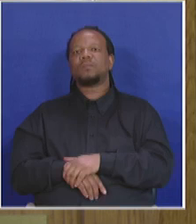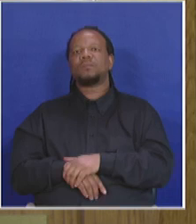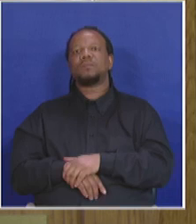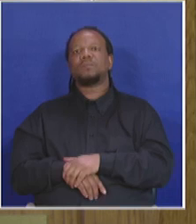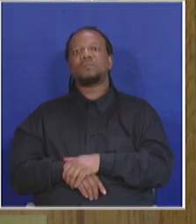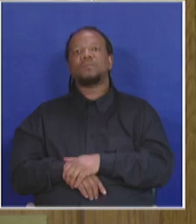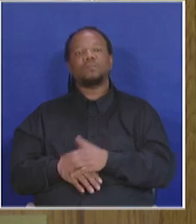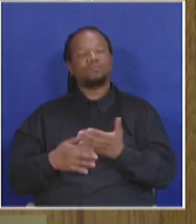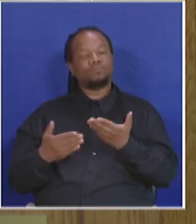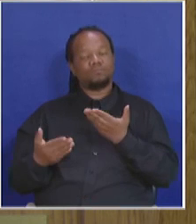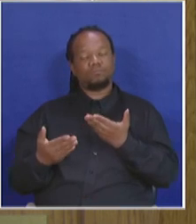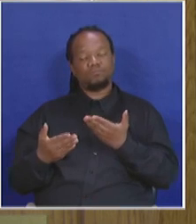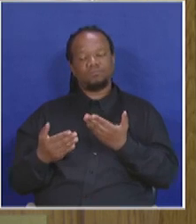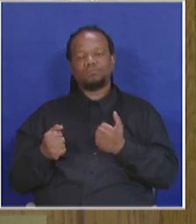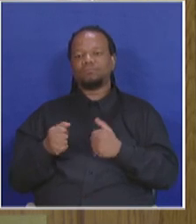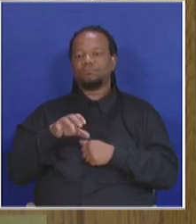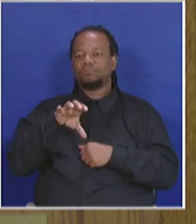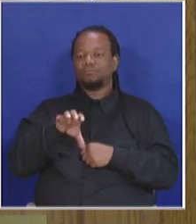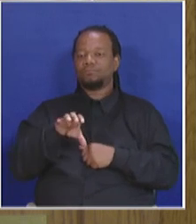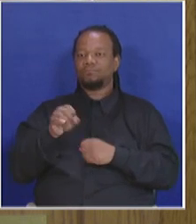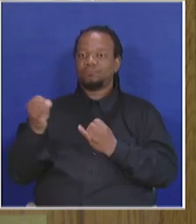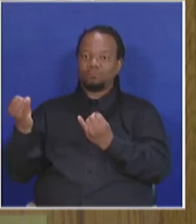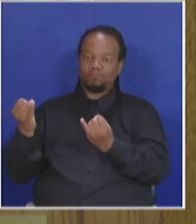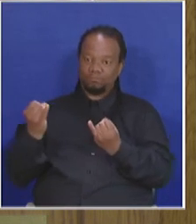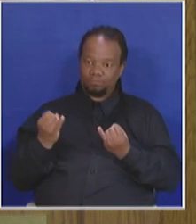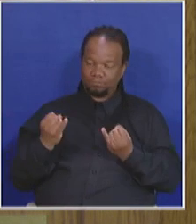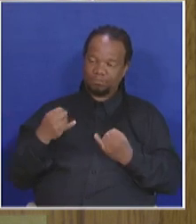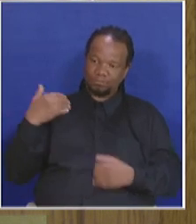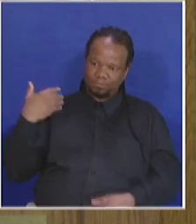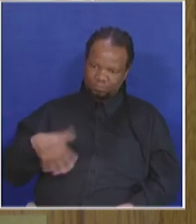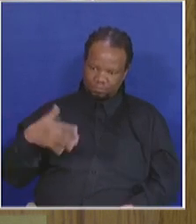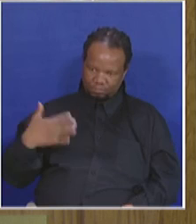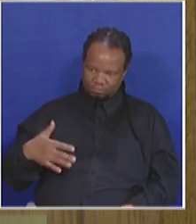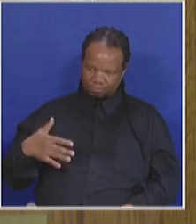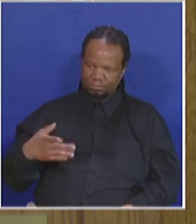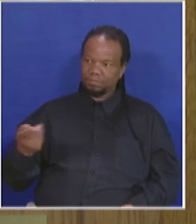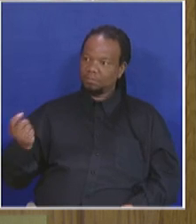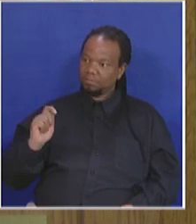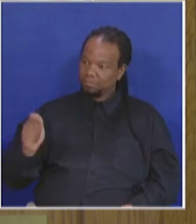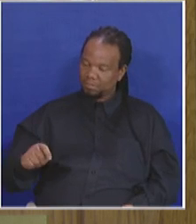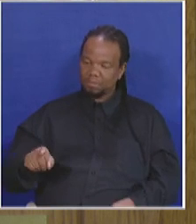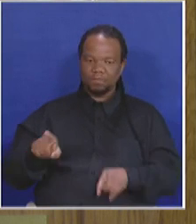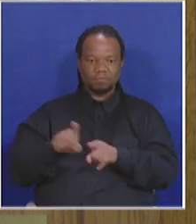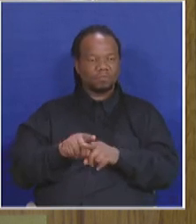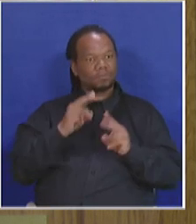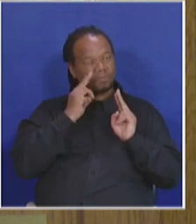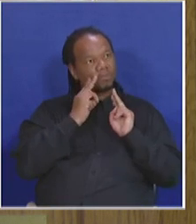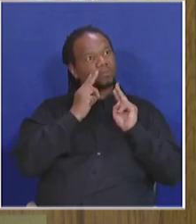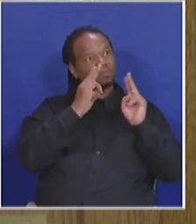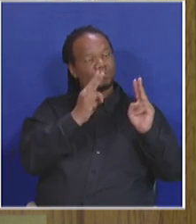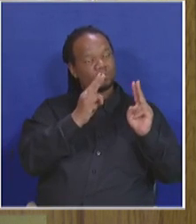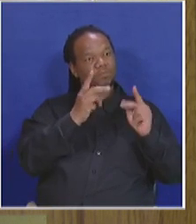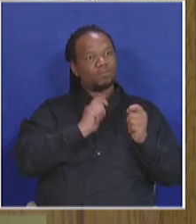inviting provinces is expenditure. Going to provinces is expenditure, and the NCOP is beginning to say